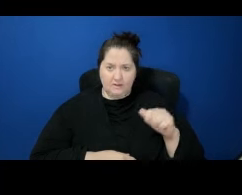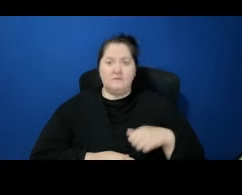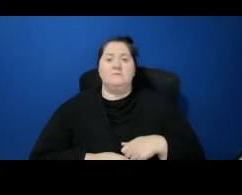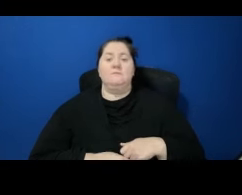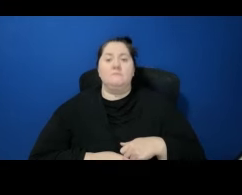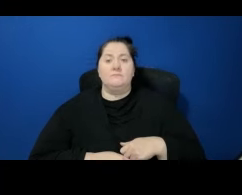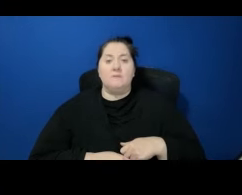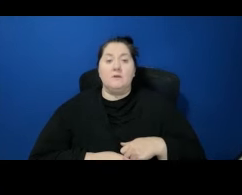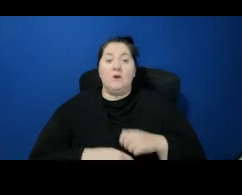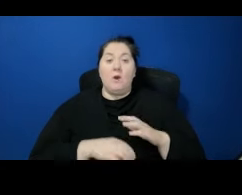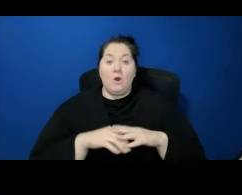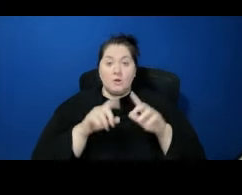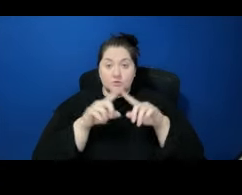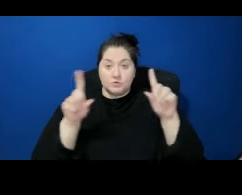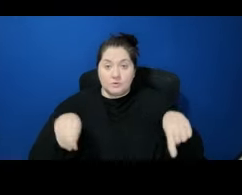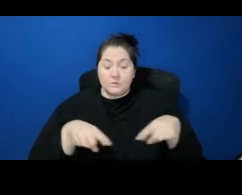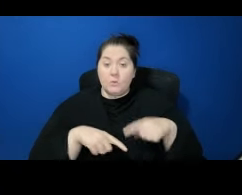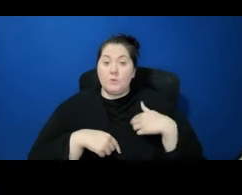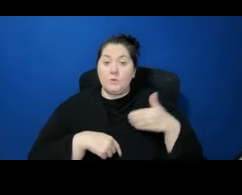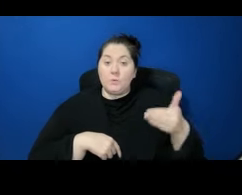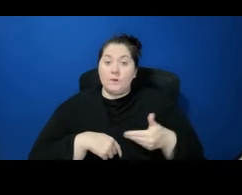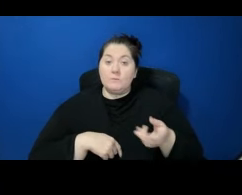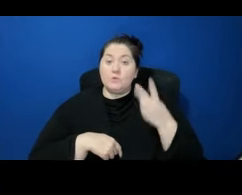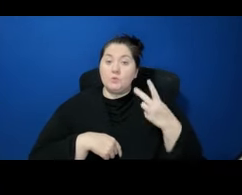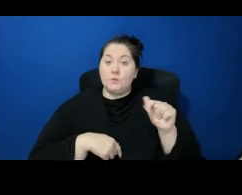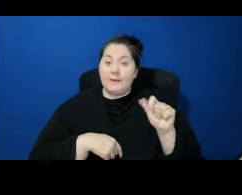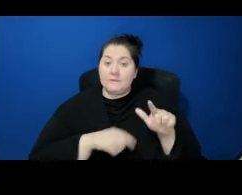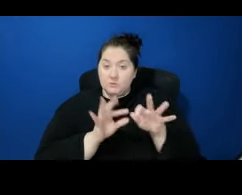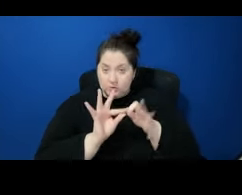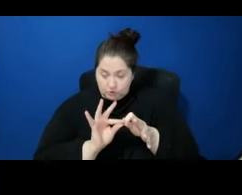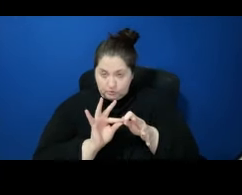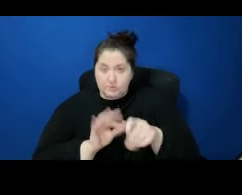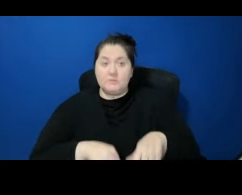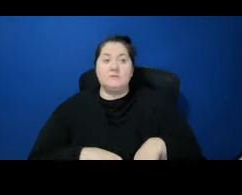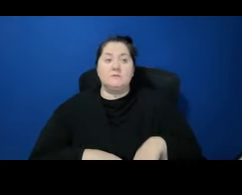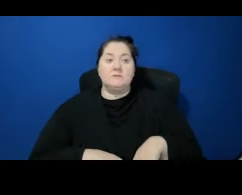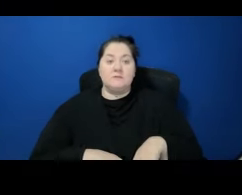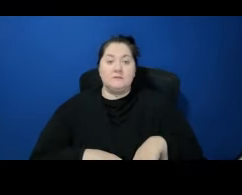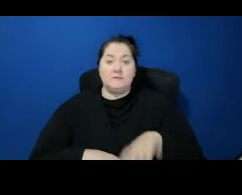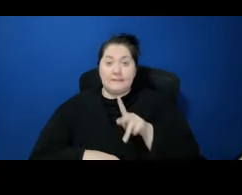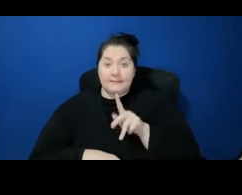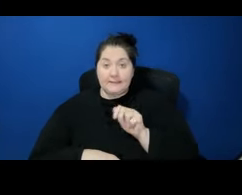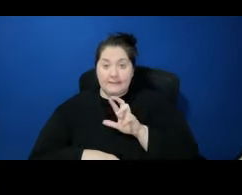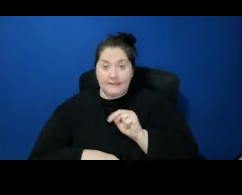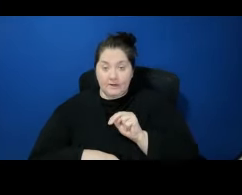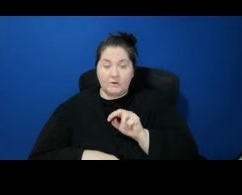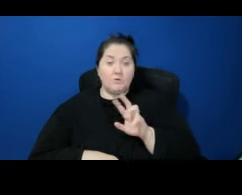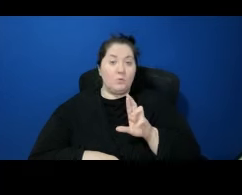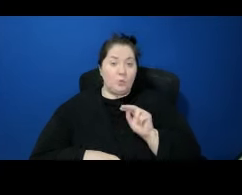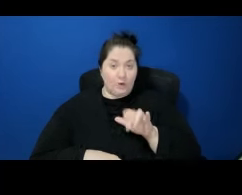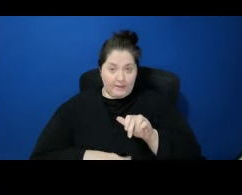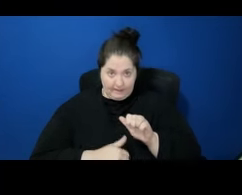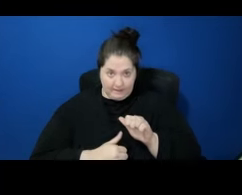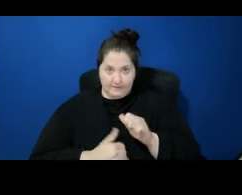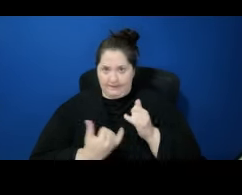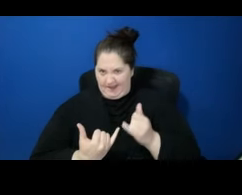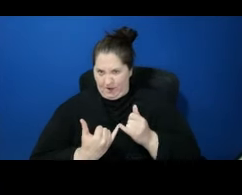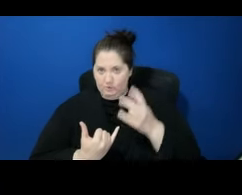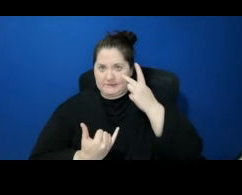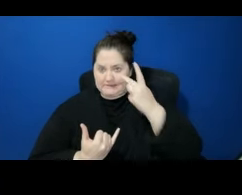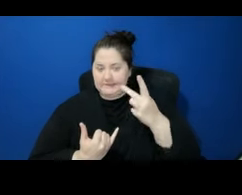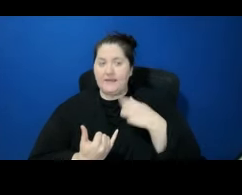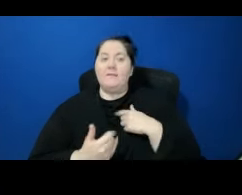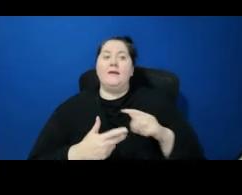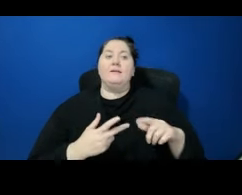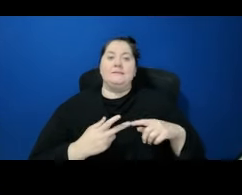On screen, we'll welcome two ASL interpreters. I believe Karen Royer is on screen now, and